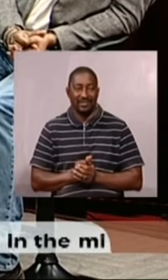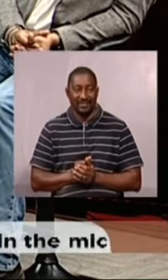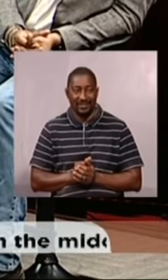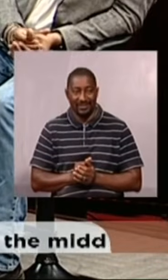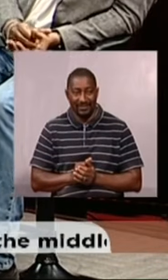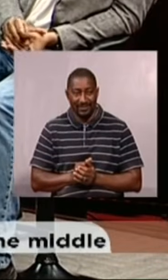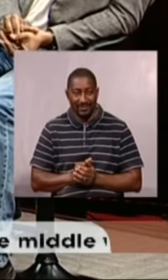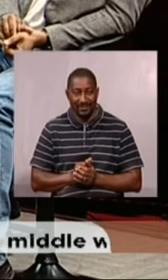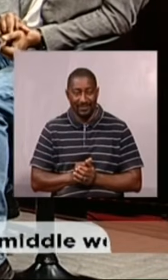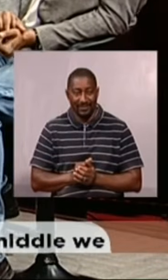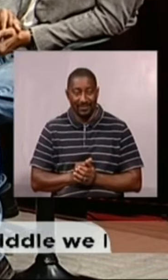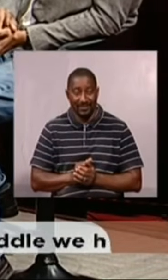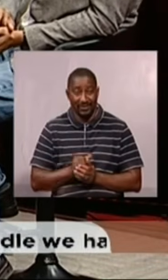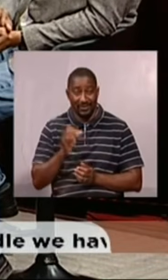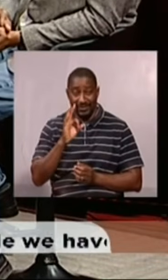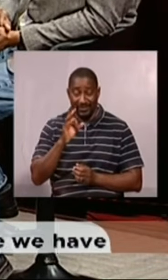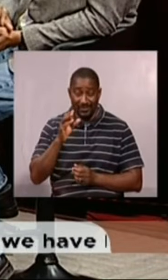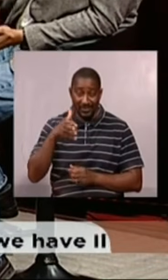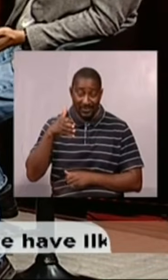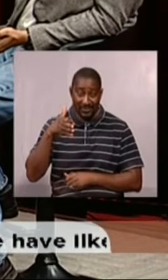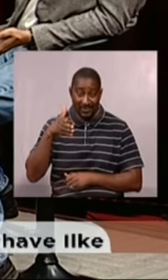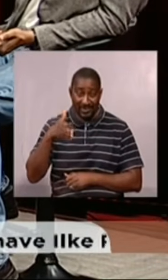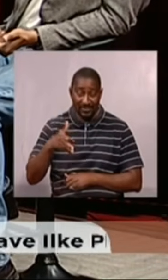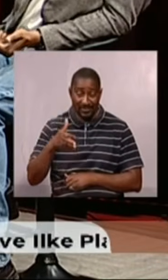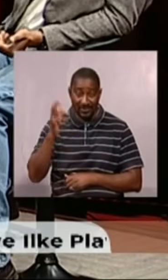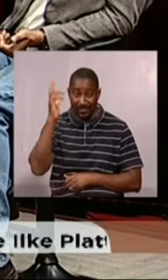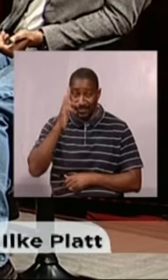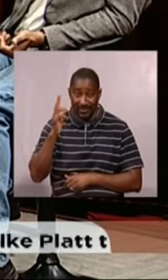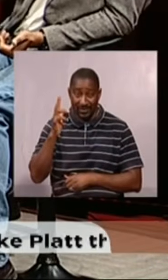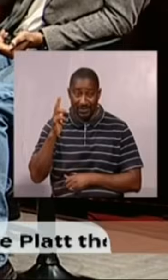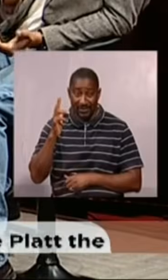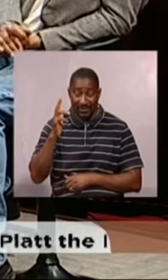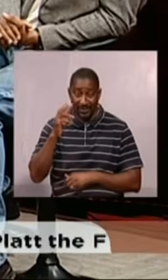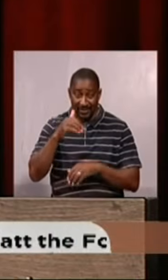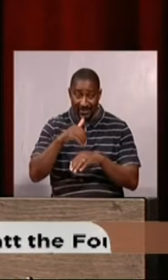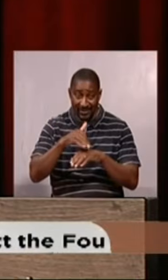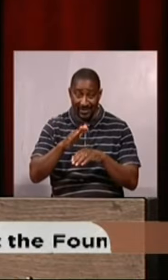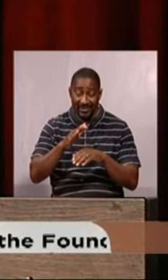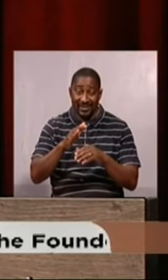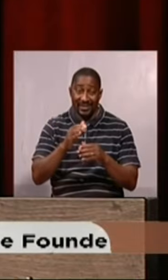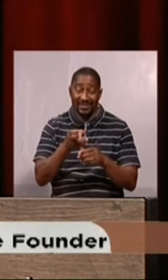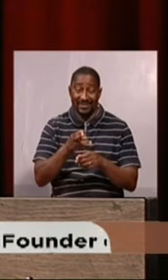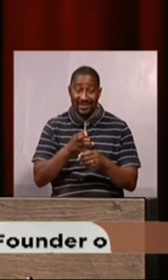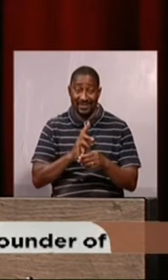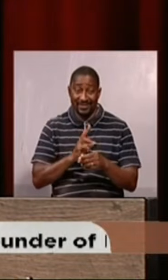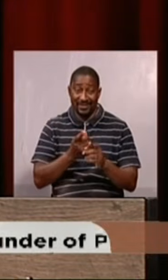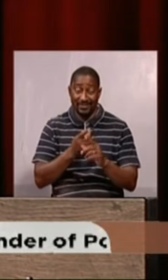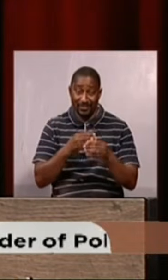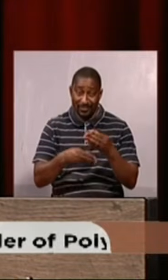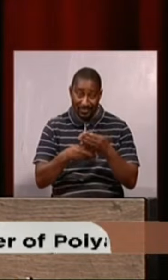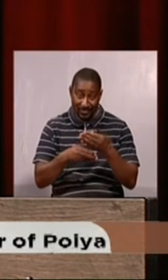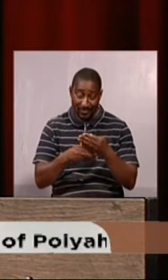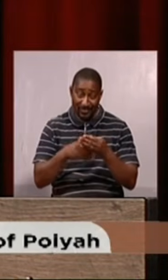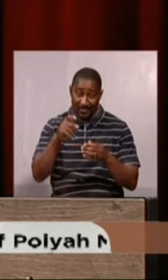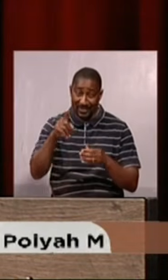be transparent, allow it. Can you imagine a Namibian political party posting something and having to reply to all the comments? From the 1,000